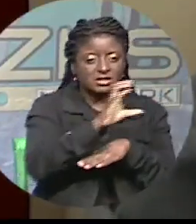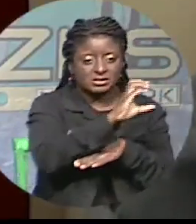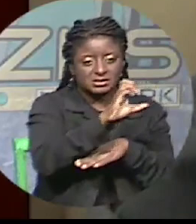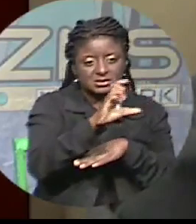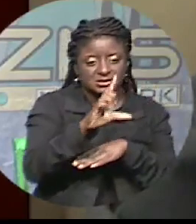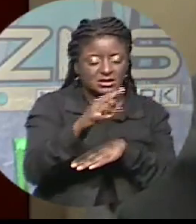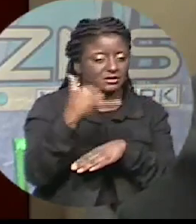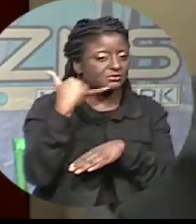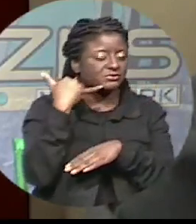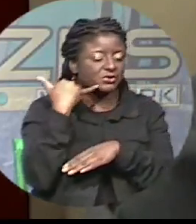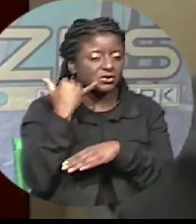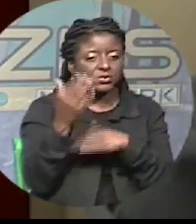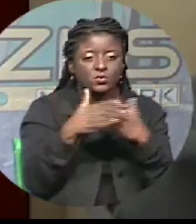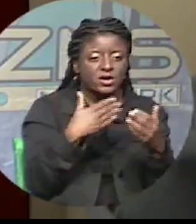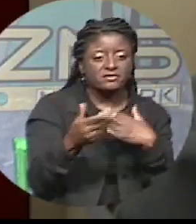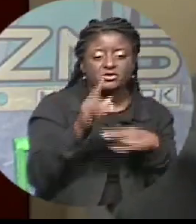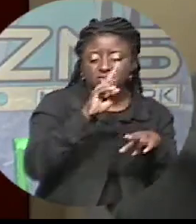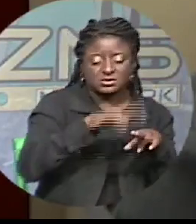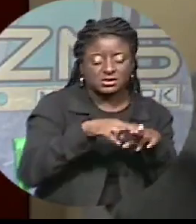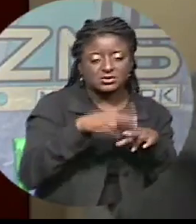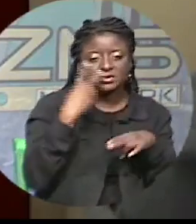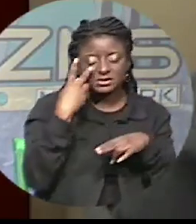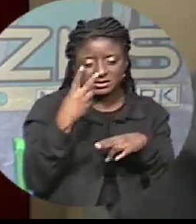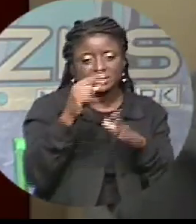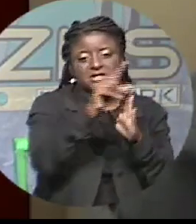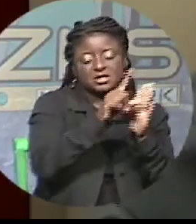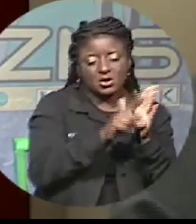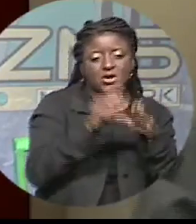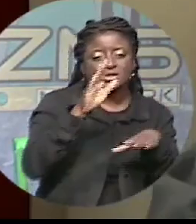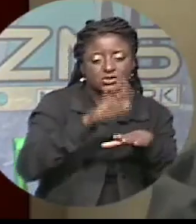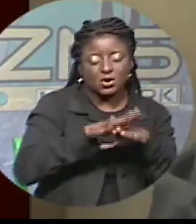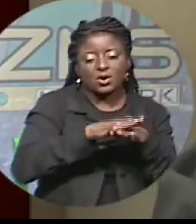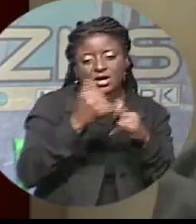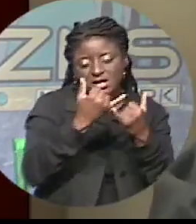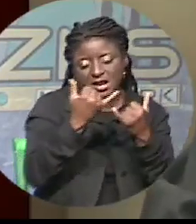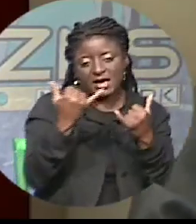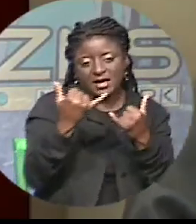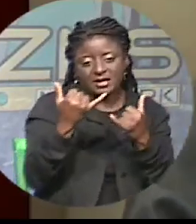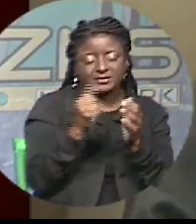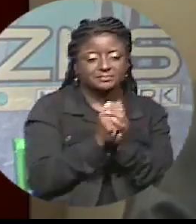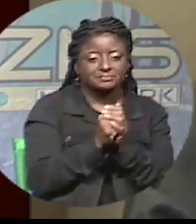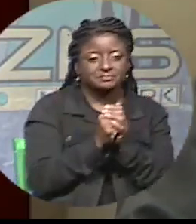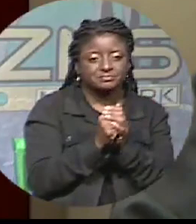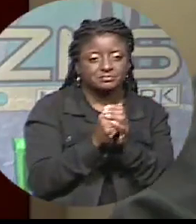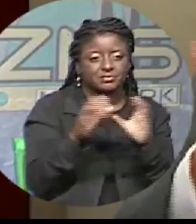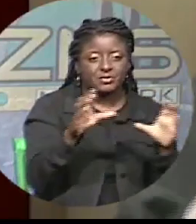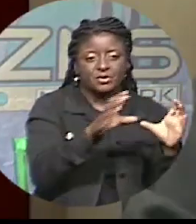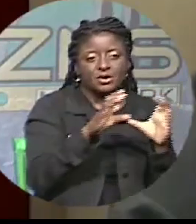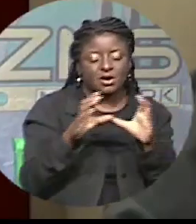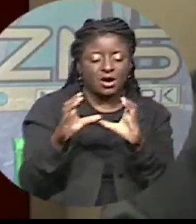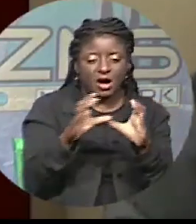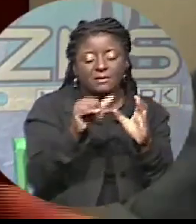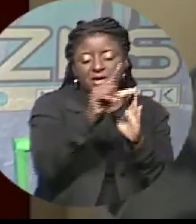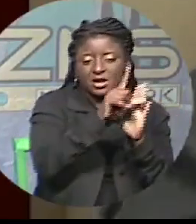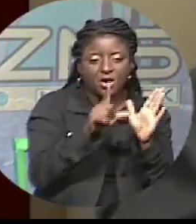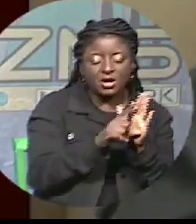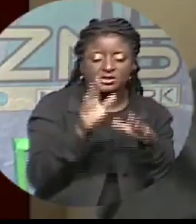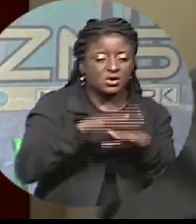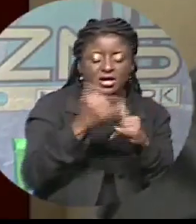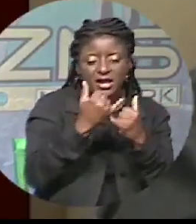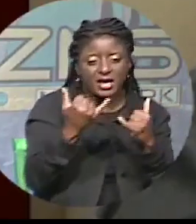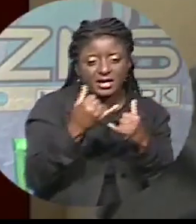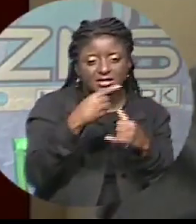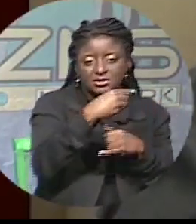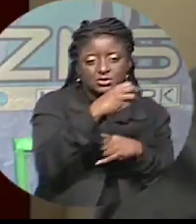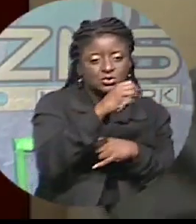you're sitting, you could just go to Laws Online, argument about what is the law in a matter. Bahamas Laws Online, Google it, up it comes. You know what